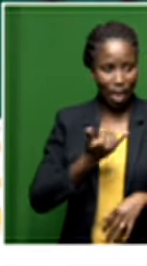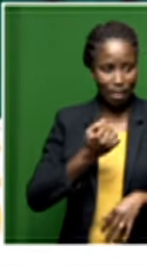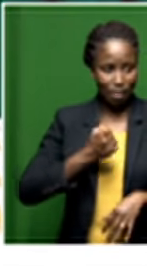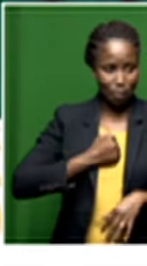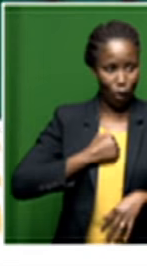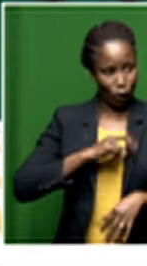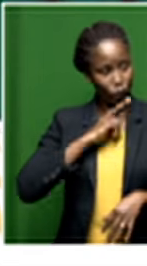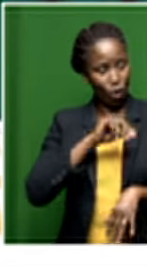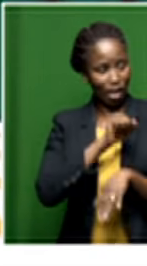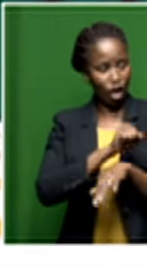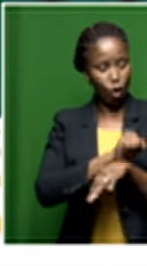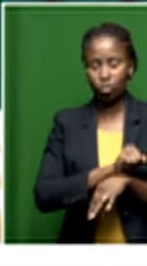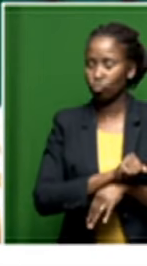ignored.